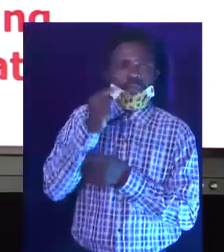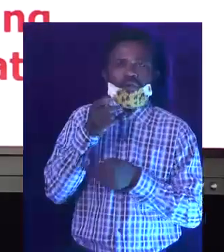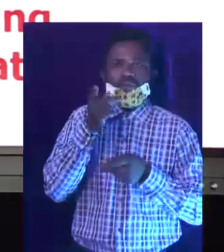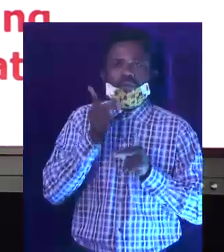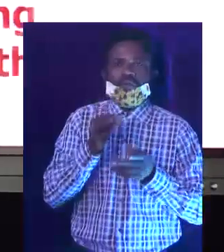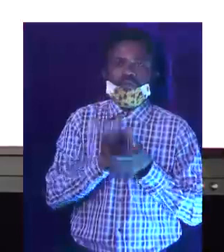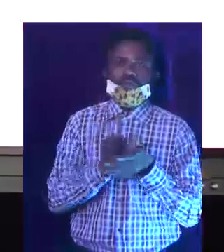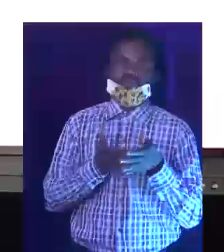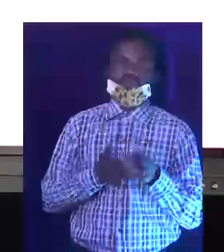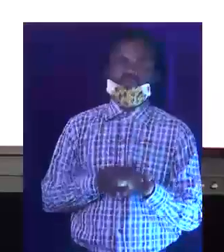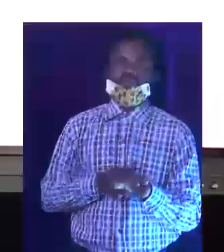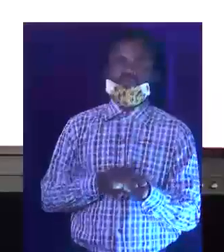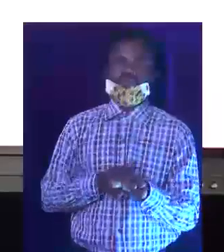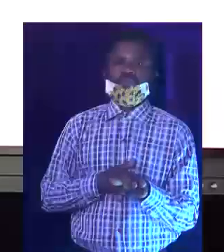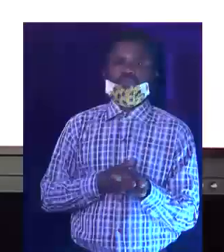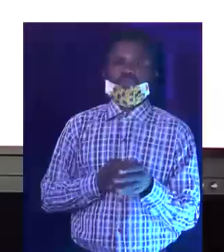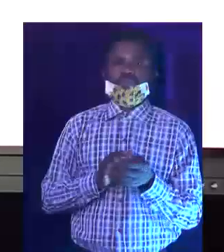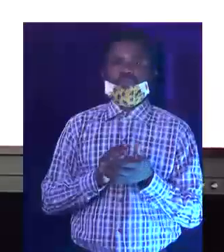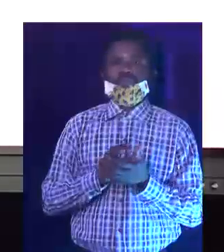must follow.